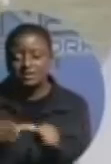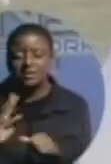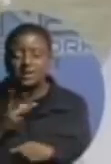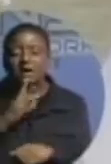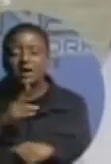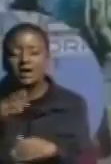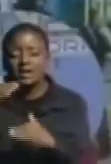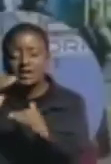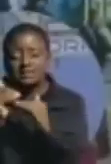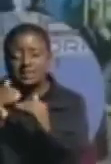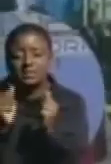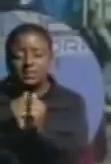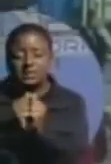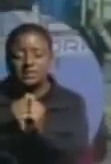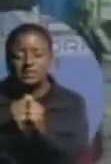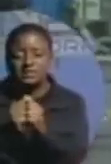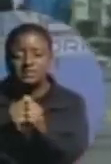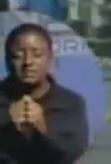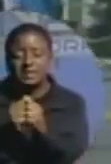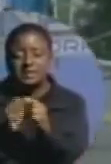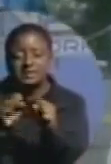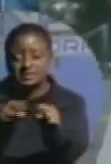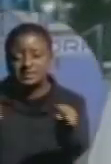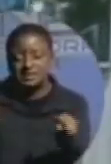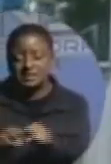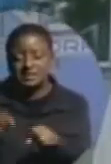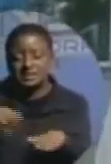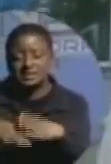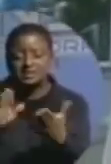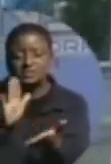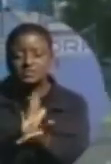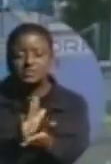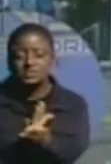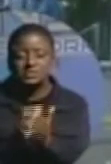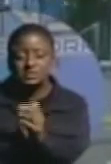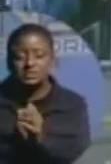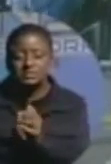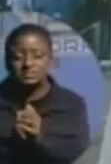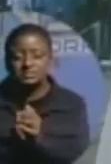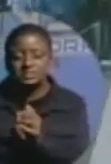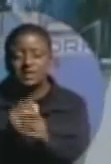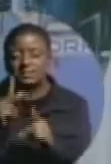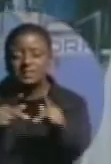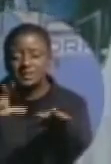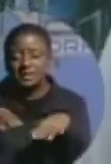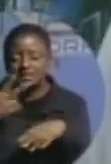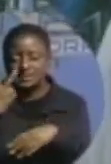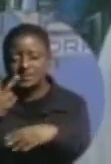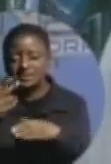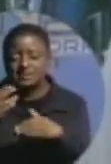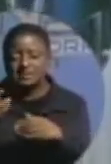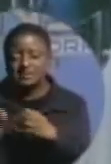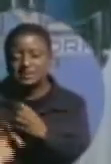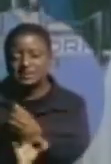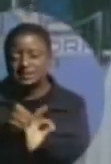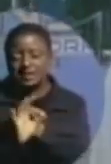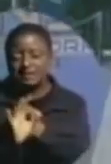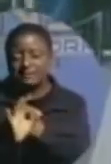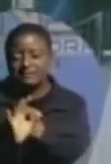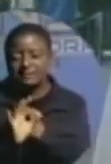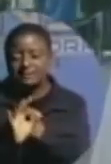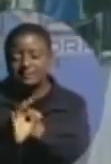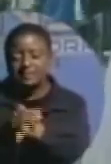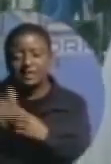space in schools. A lot of people have passed in and said they want the kids to get involved. And people can see it's pretty safe. Adult is around as